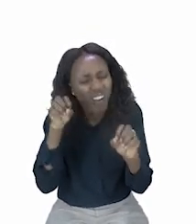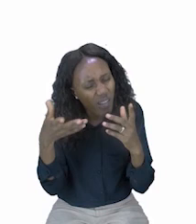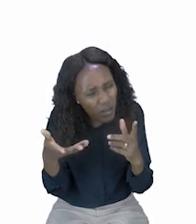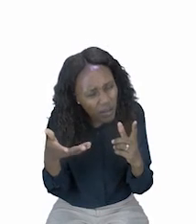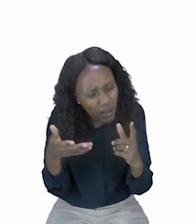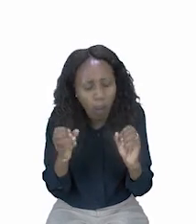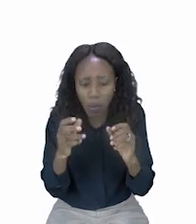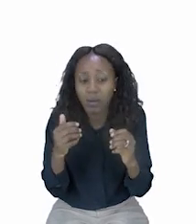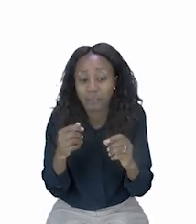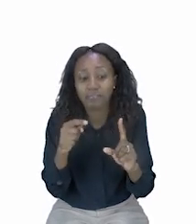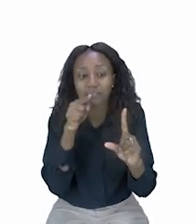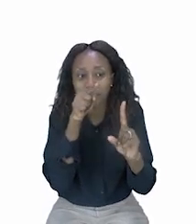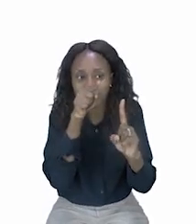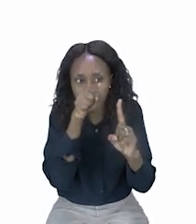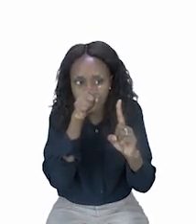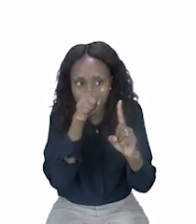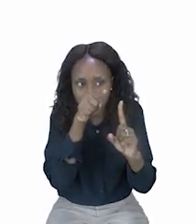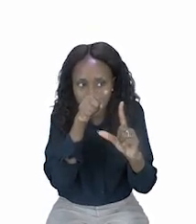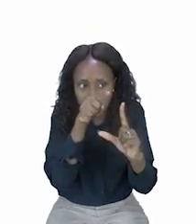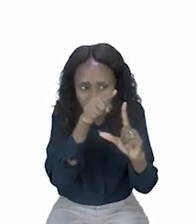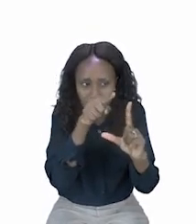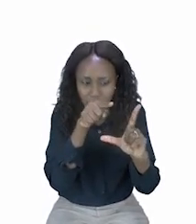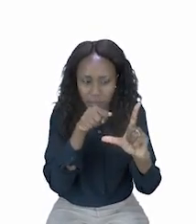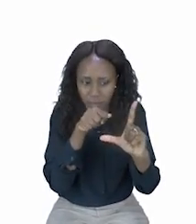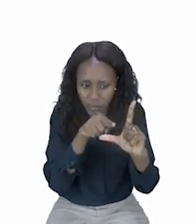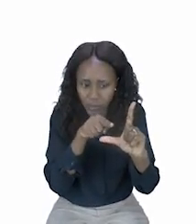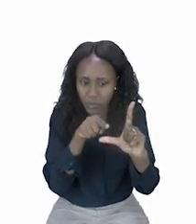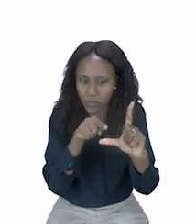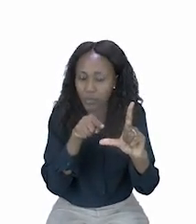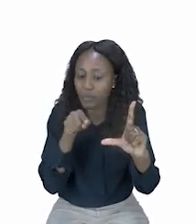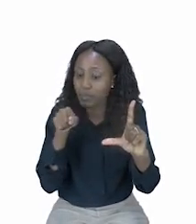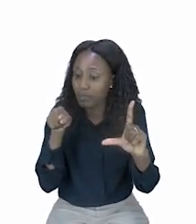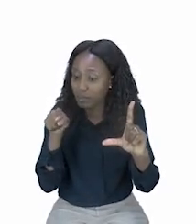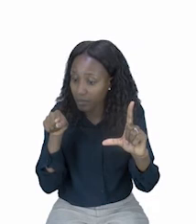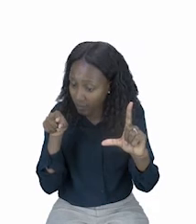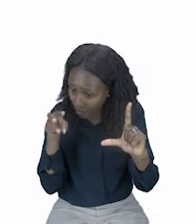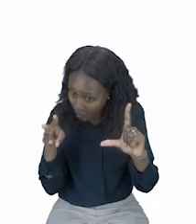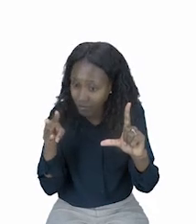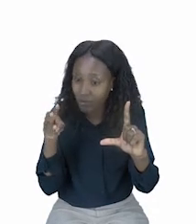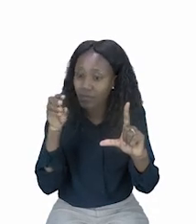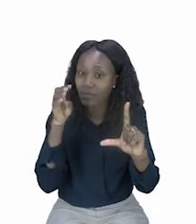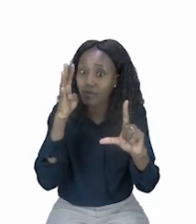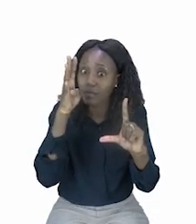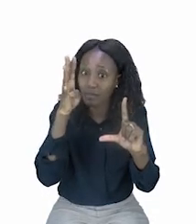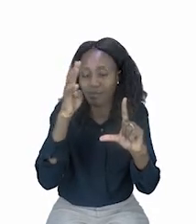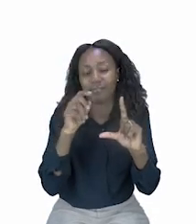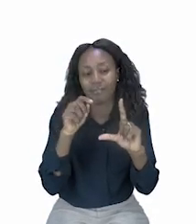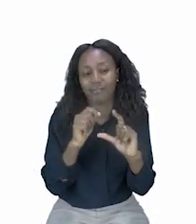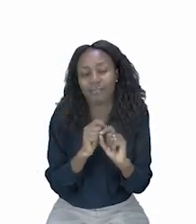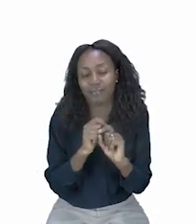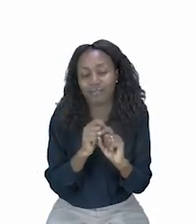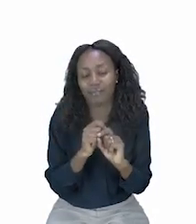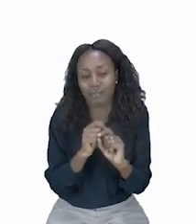count the corners. We have 1, 2, 3,